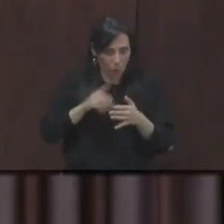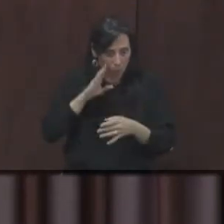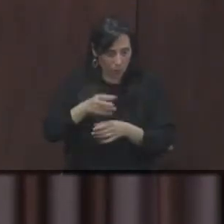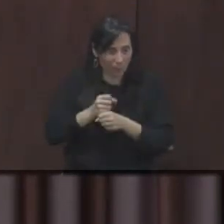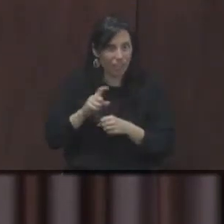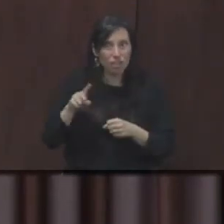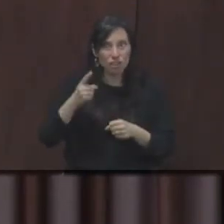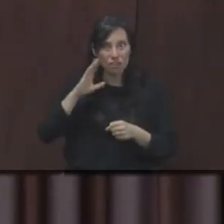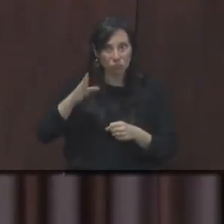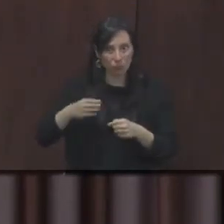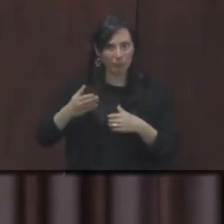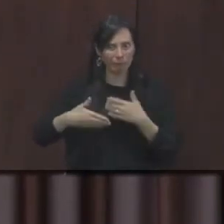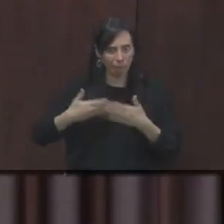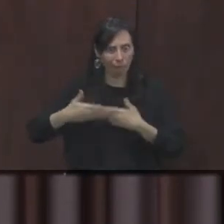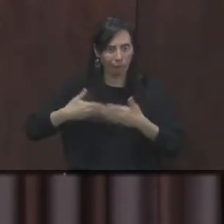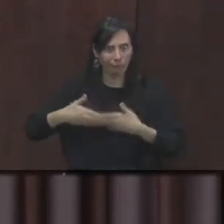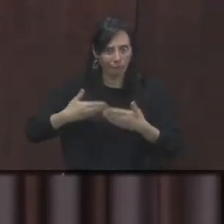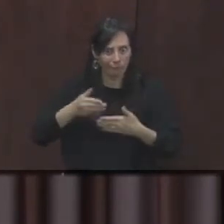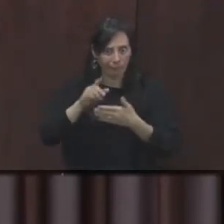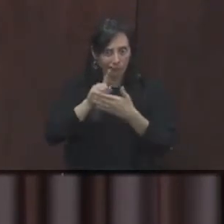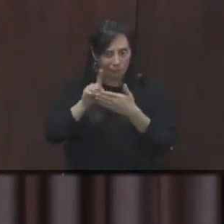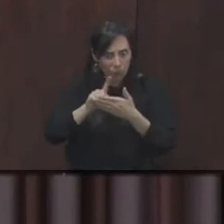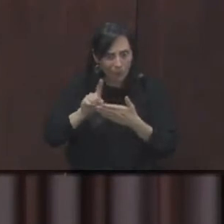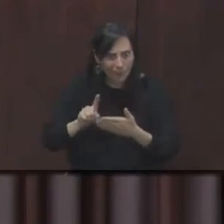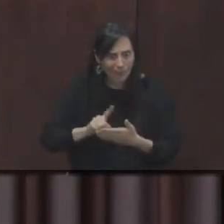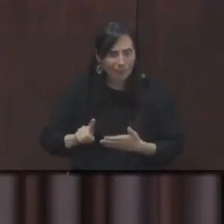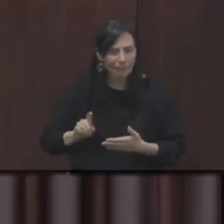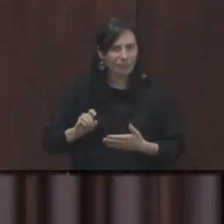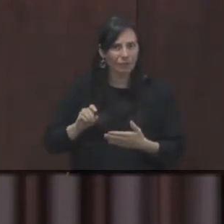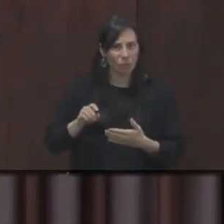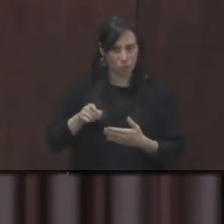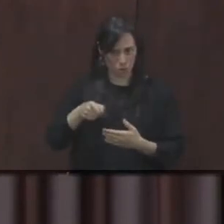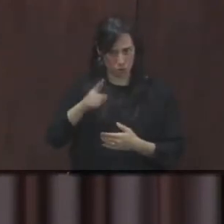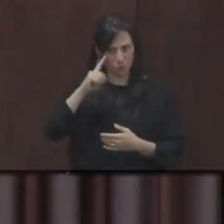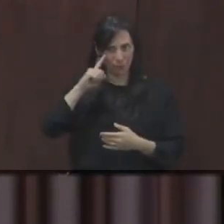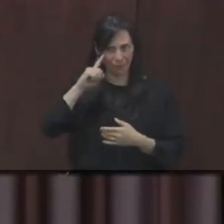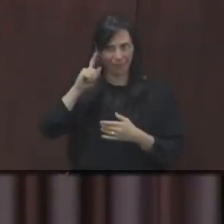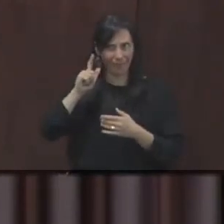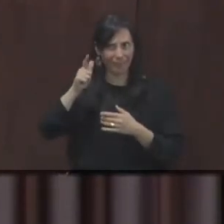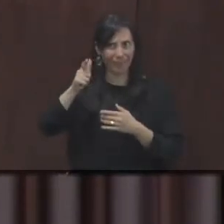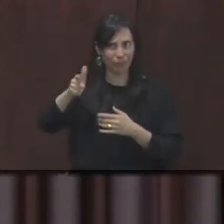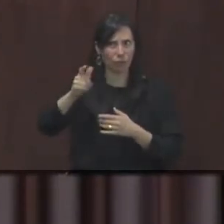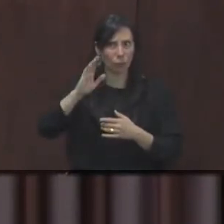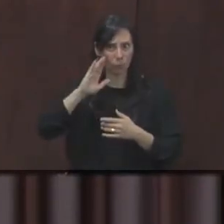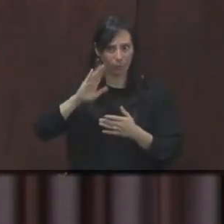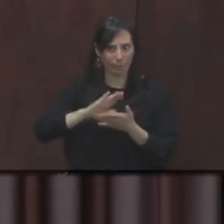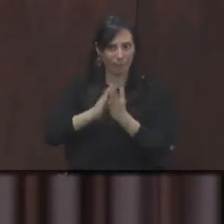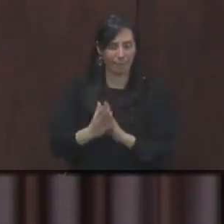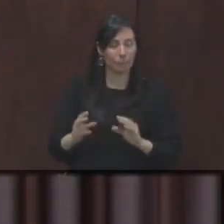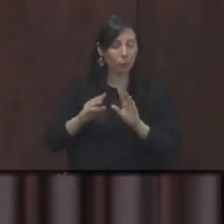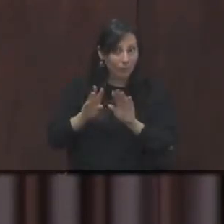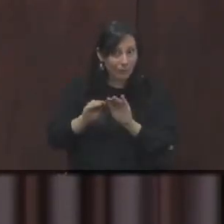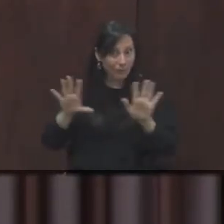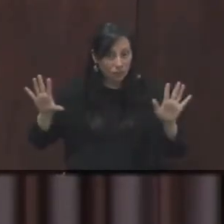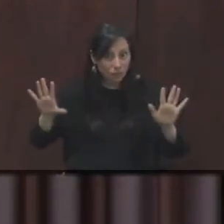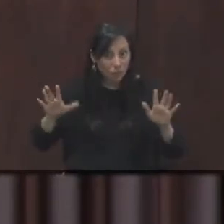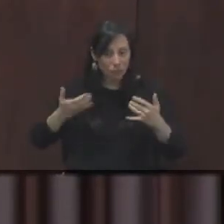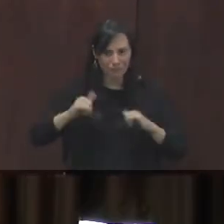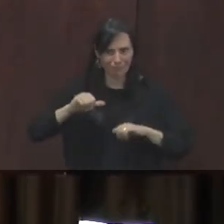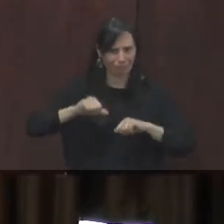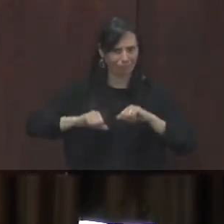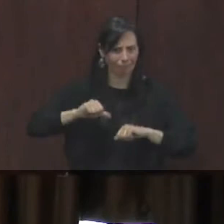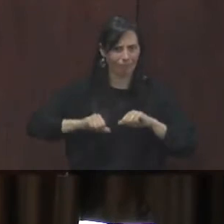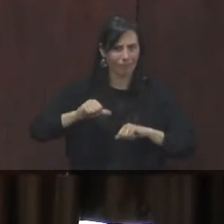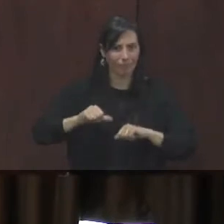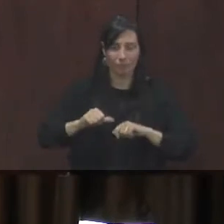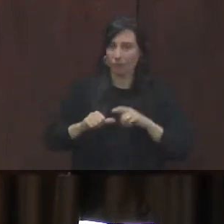process, or at some point will the scale up of this vaccine distribution process become a little more clear? At this point, I